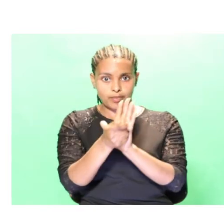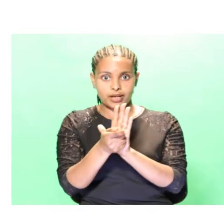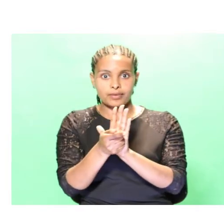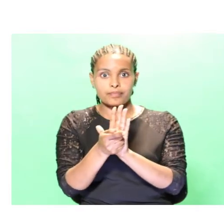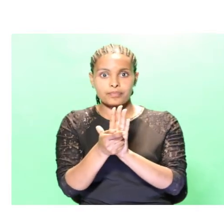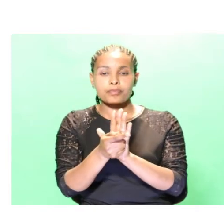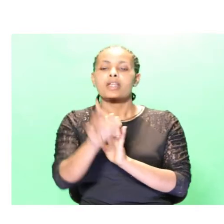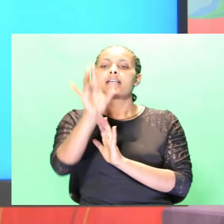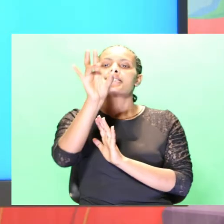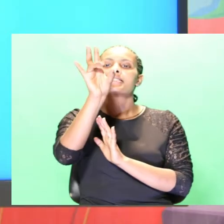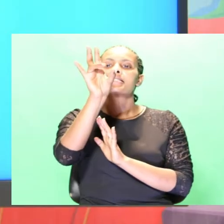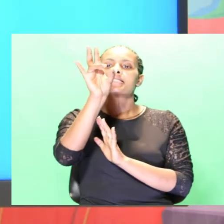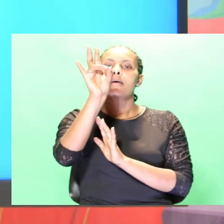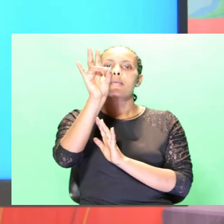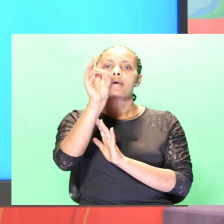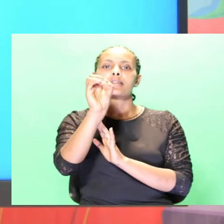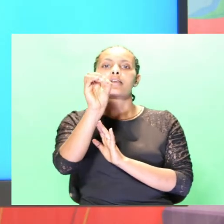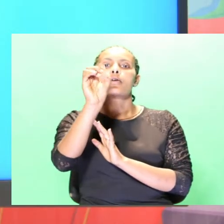example,